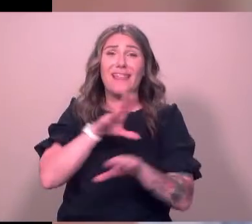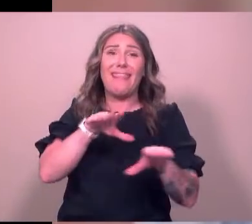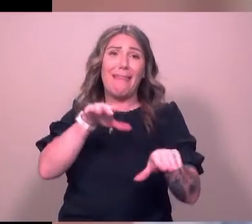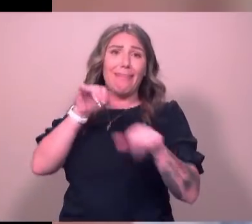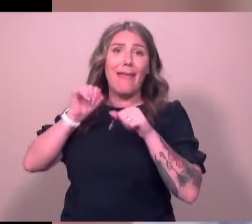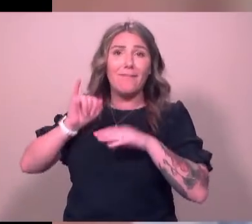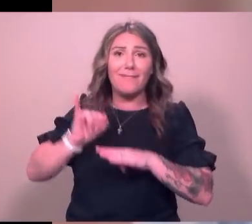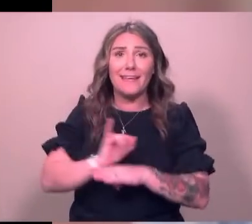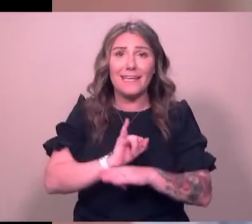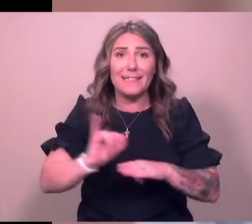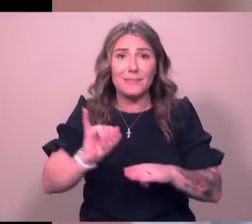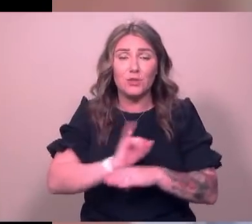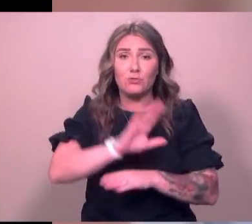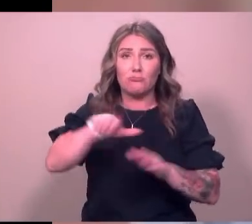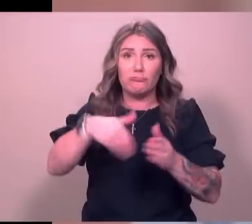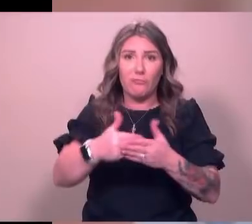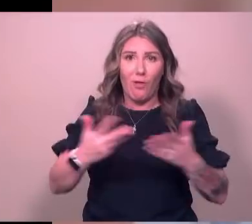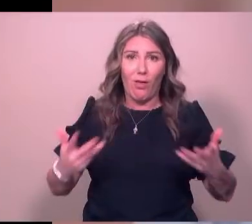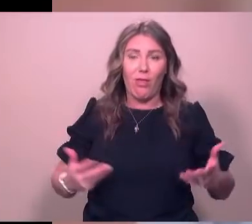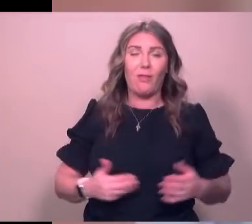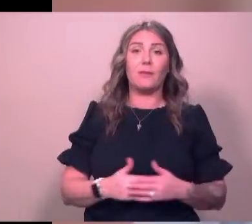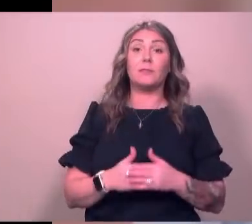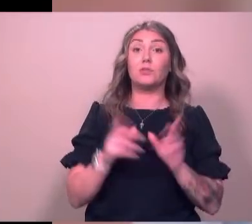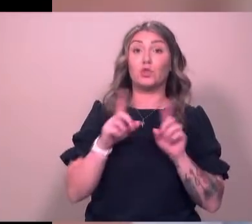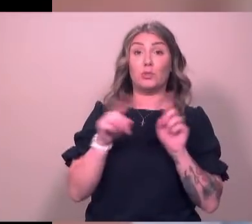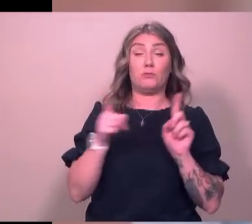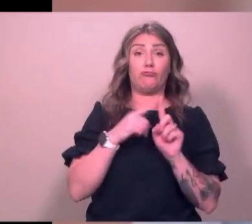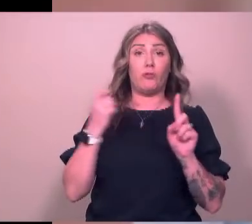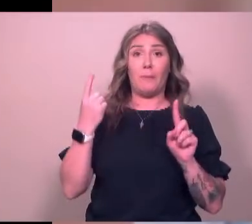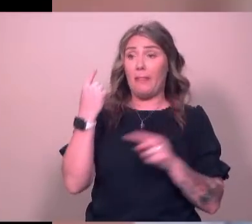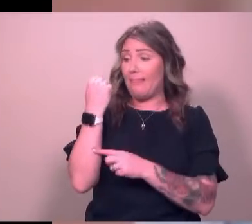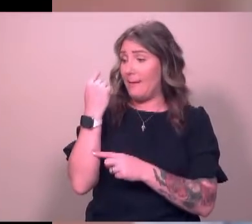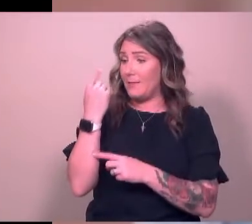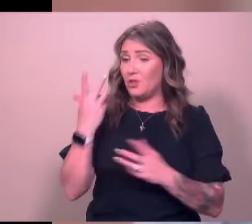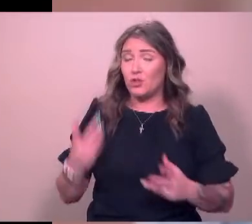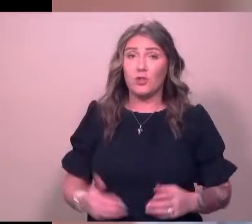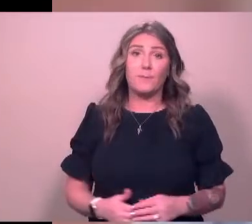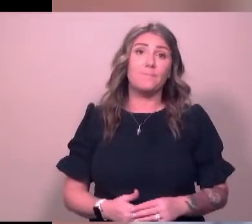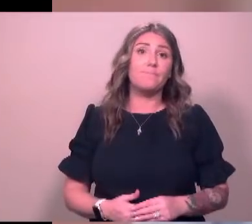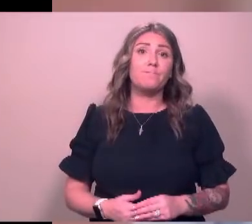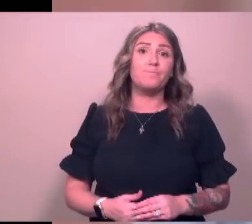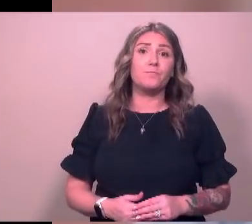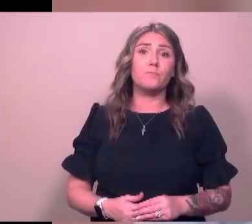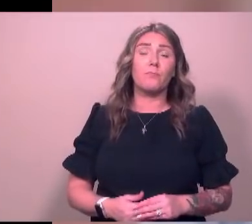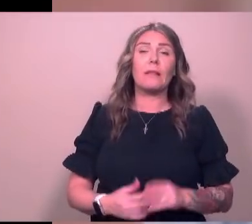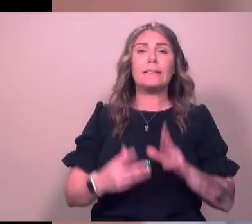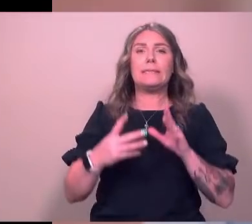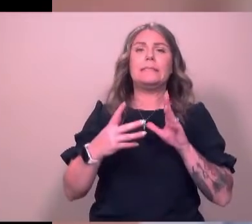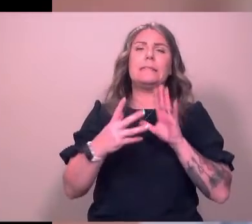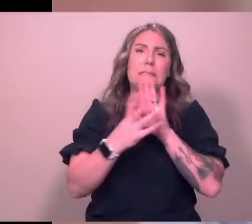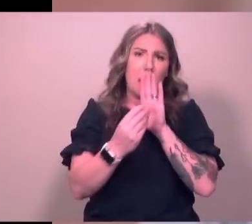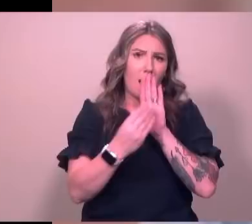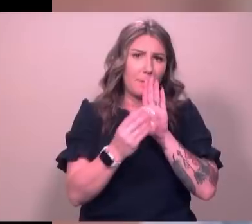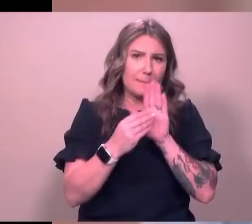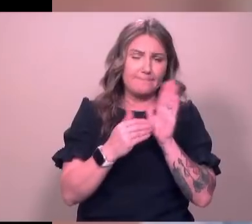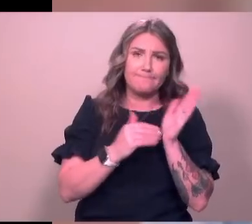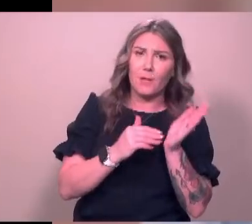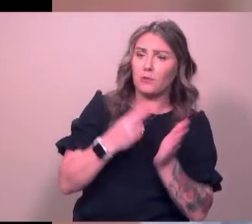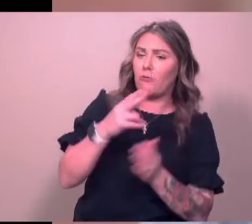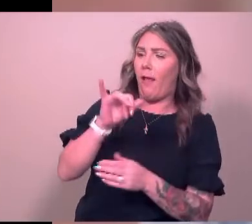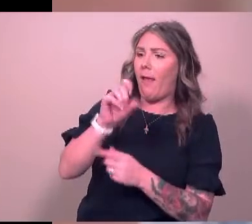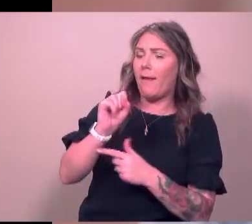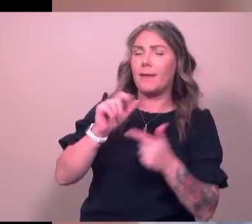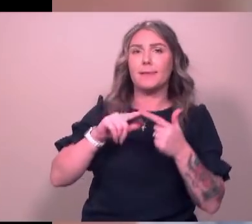industry. And so difference from last year, we've had, to echo what Dr. Hayes and Dr. Hyland